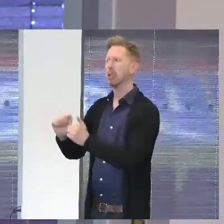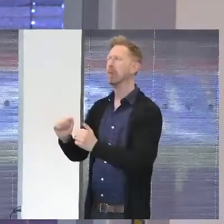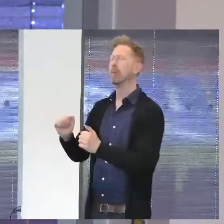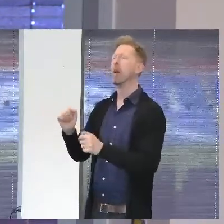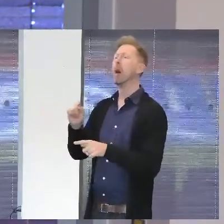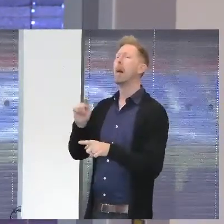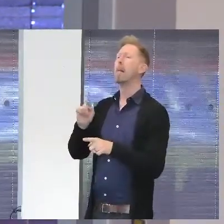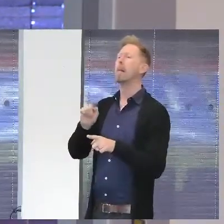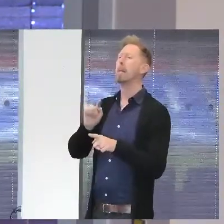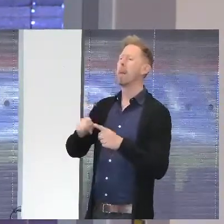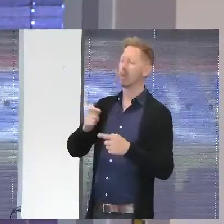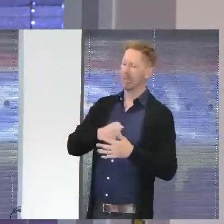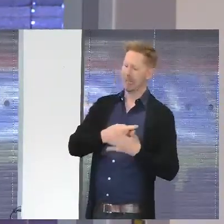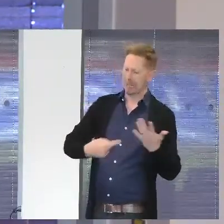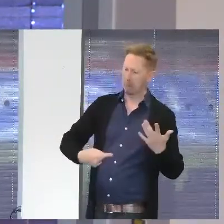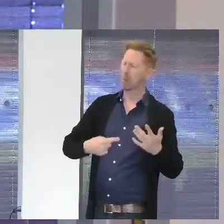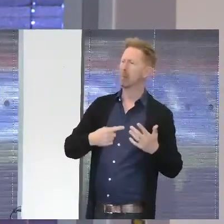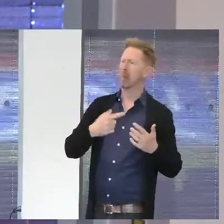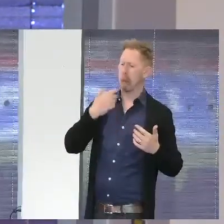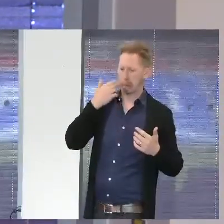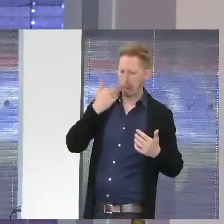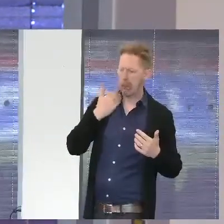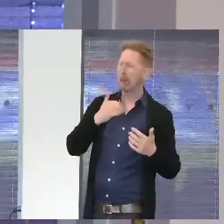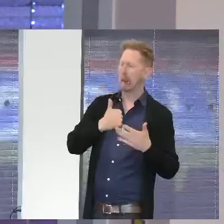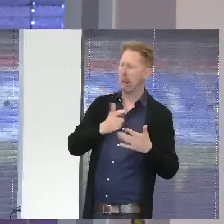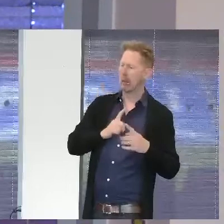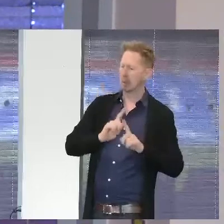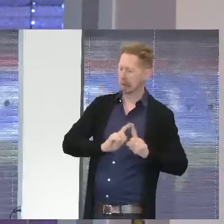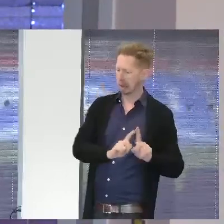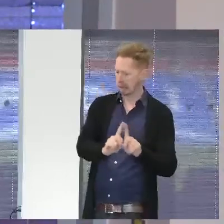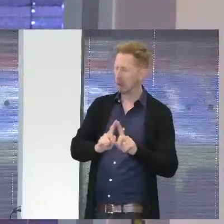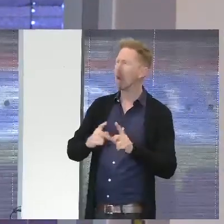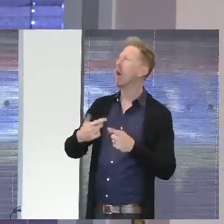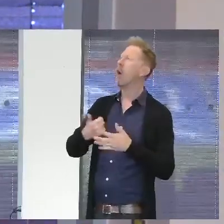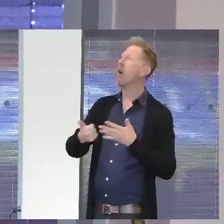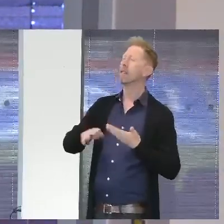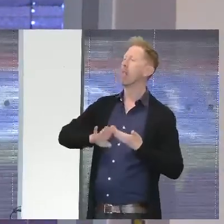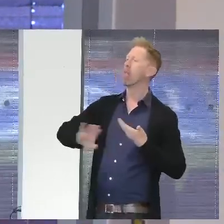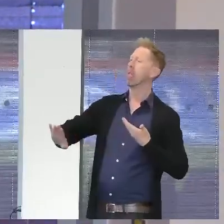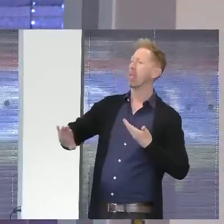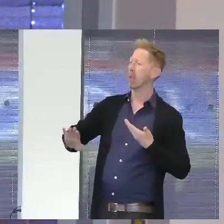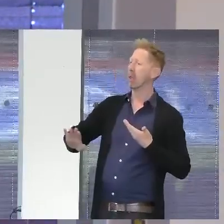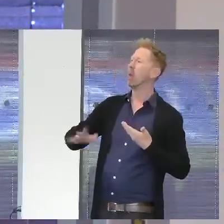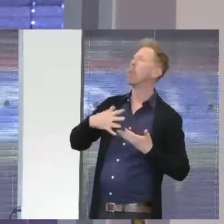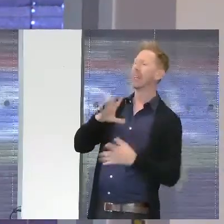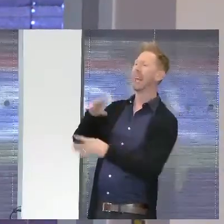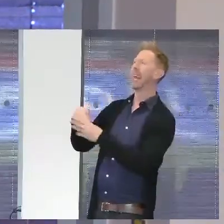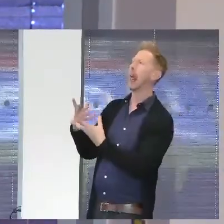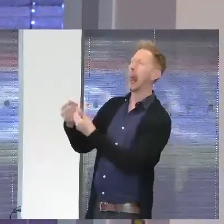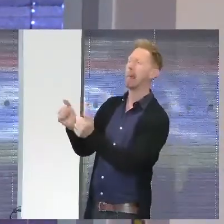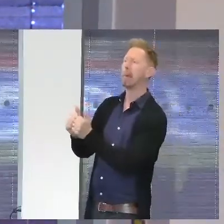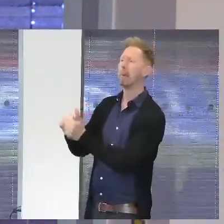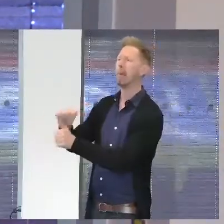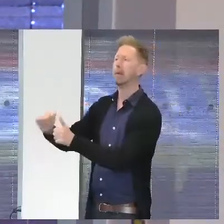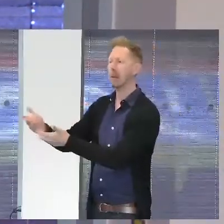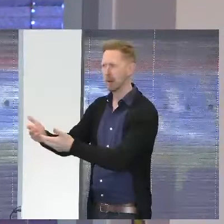people from those other backgrounds the other charities represent have been excluded from historically. And I think this is the key point